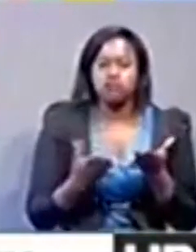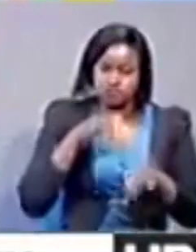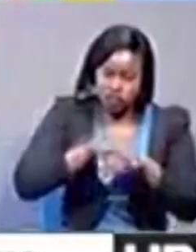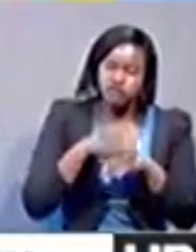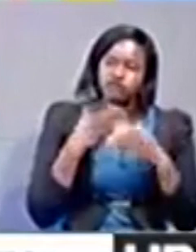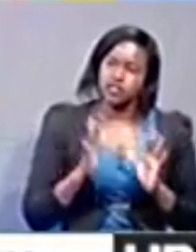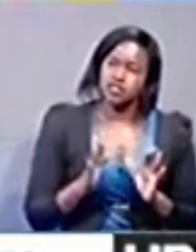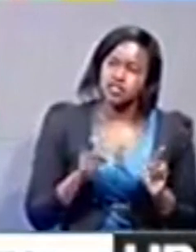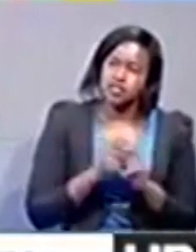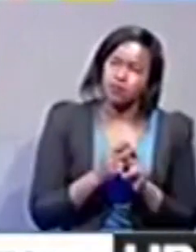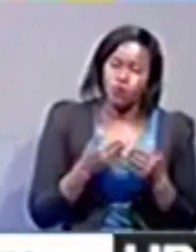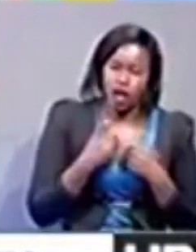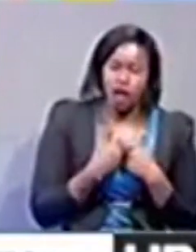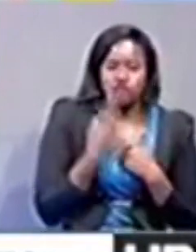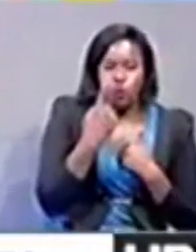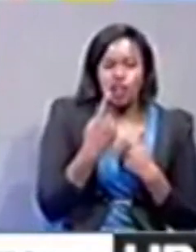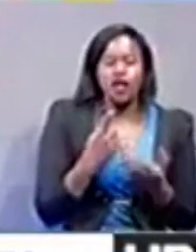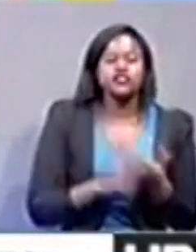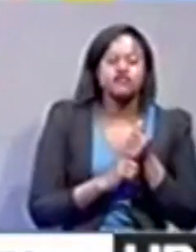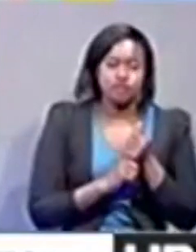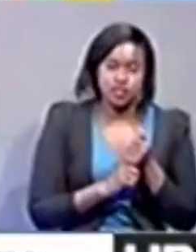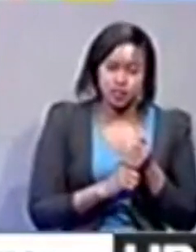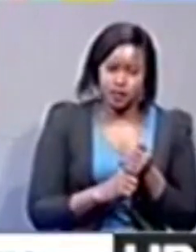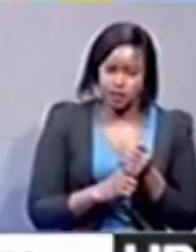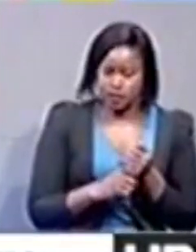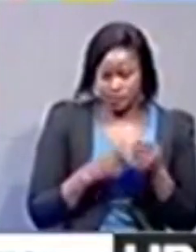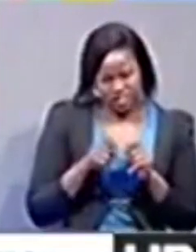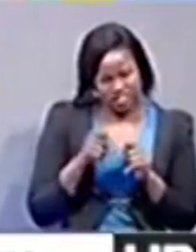achievements. But apart from that,